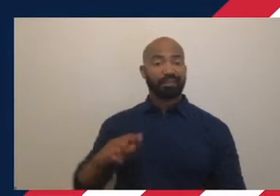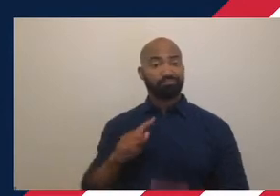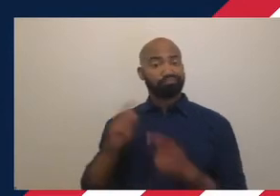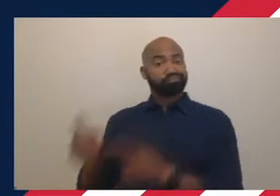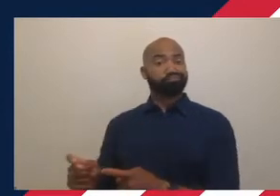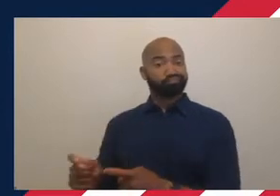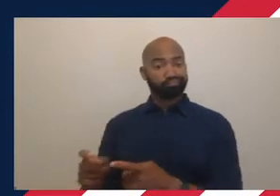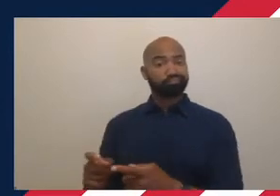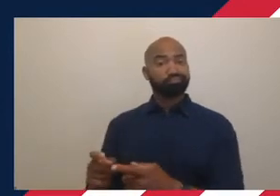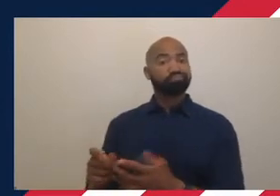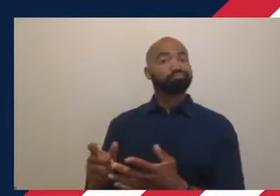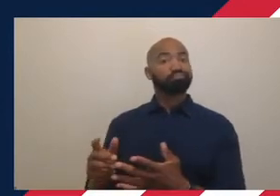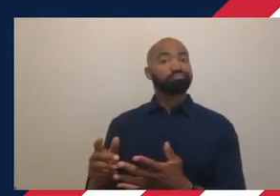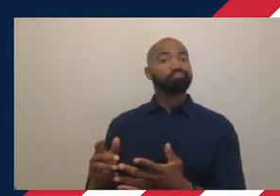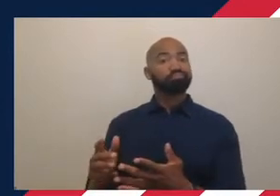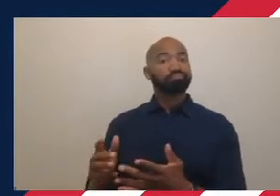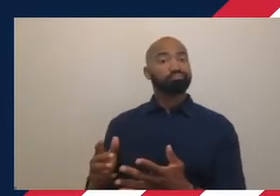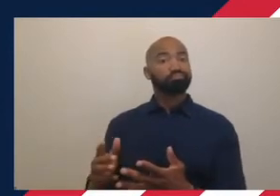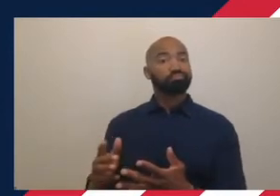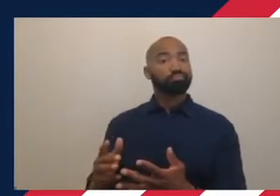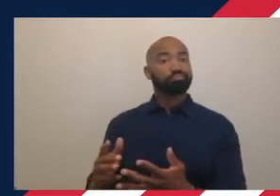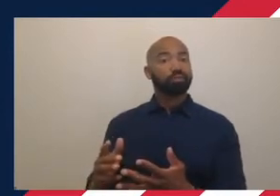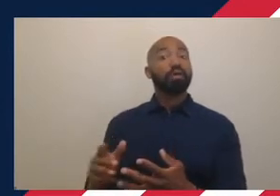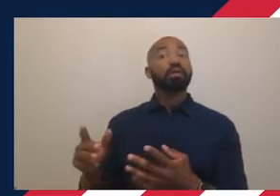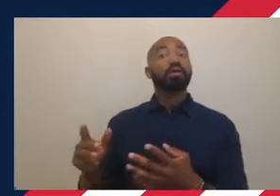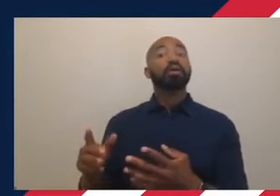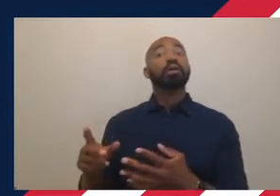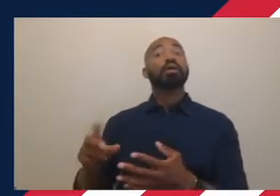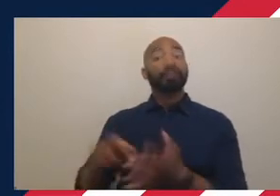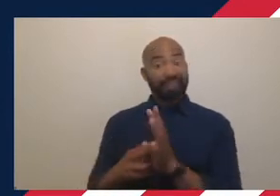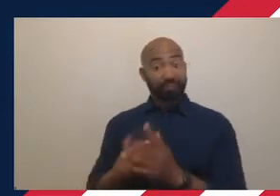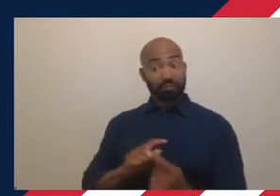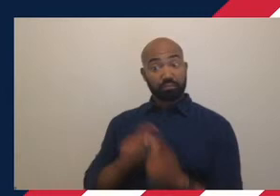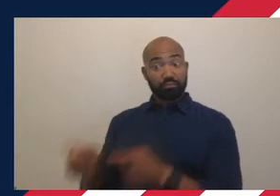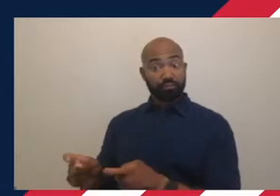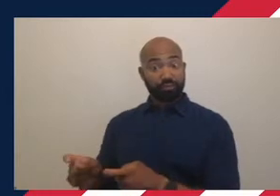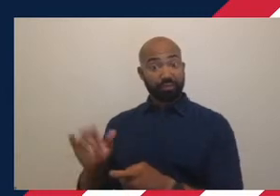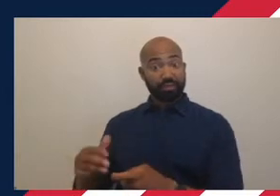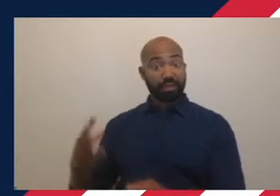with help to be able to talk with someone about those things.